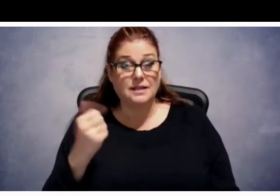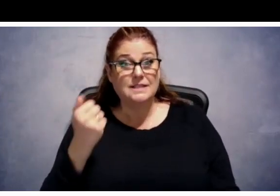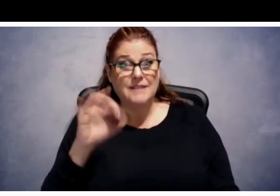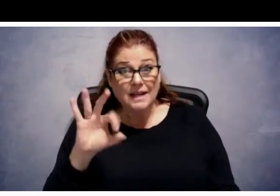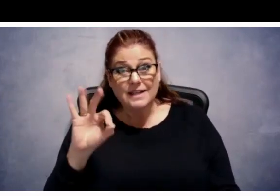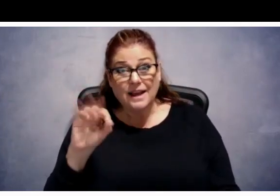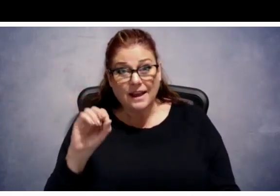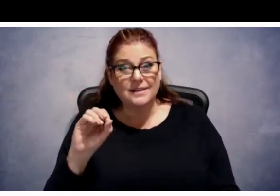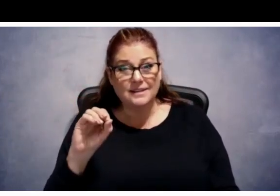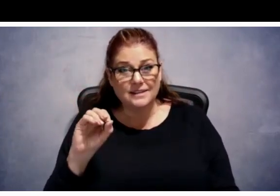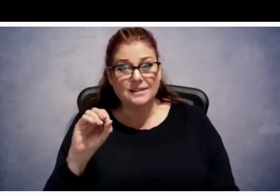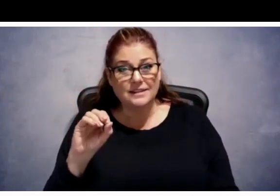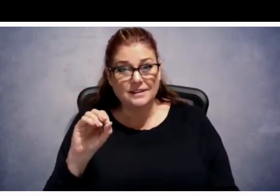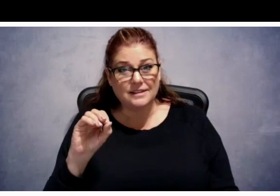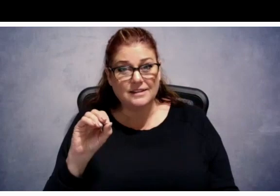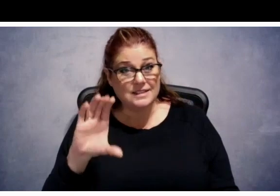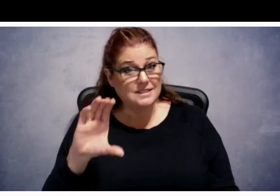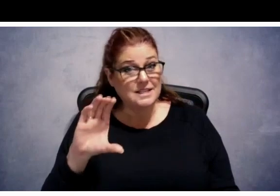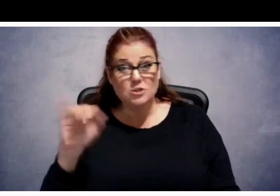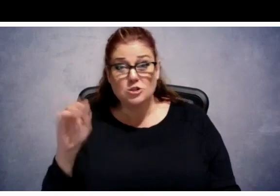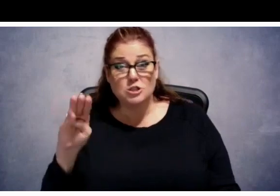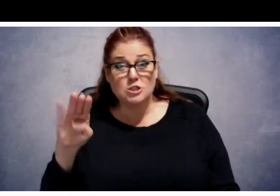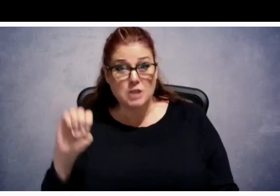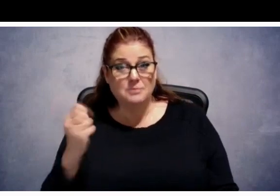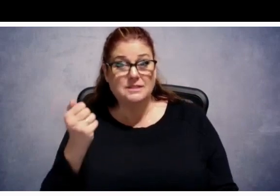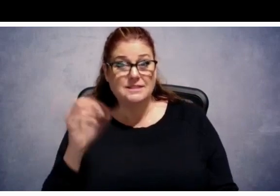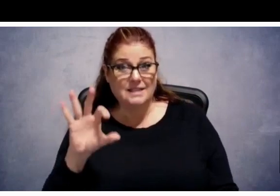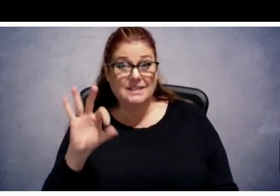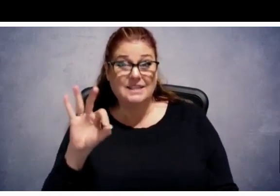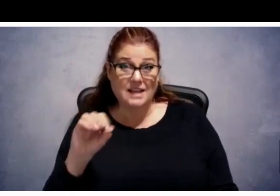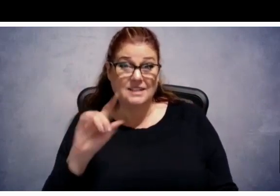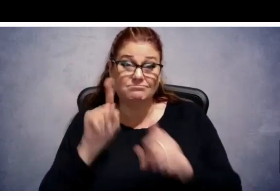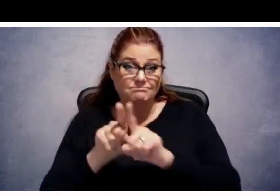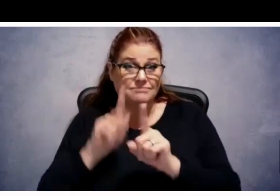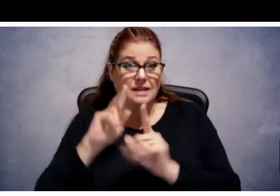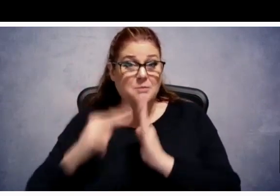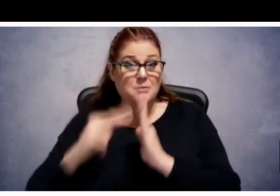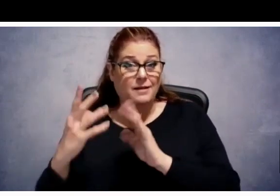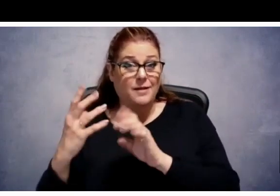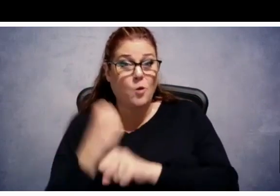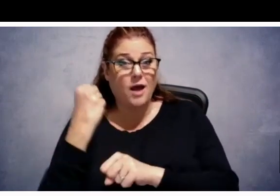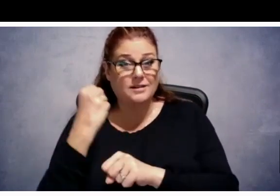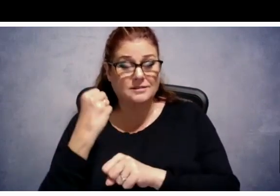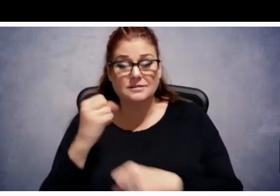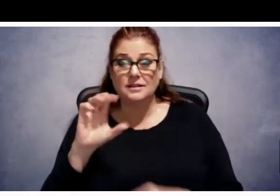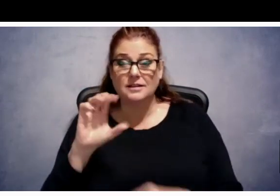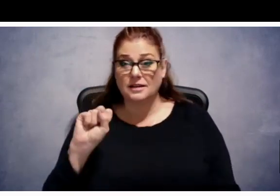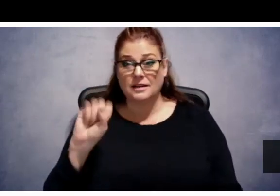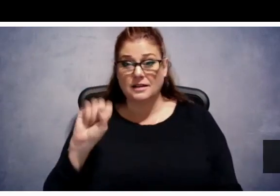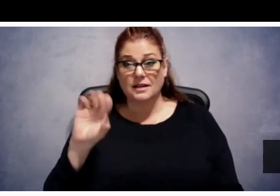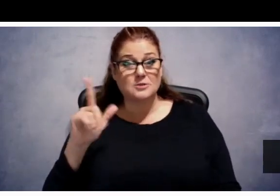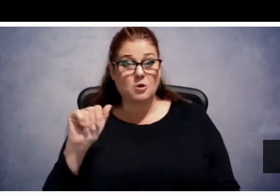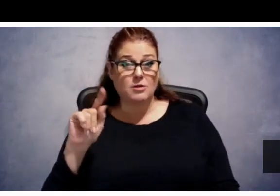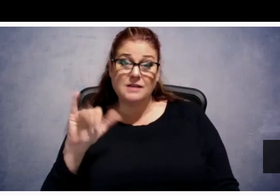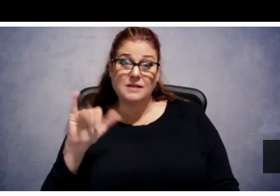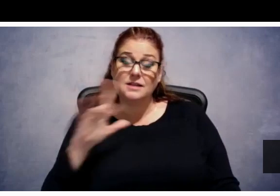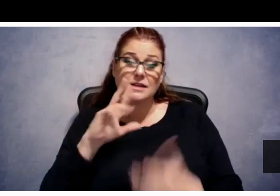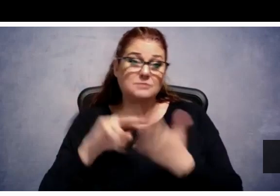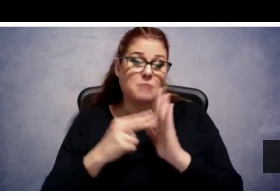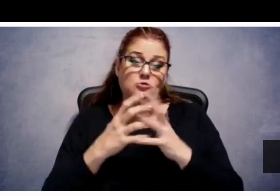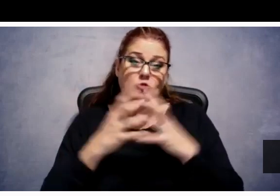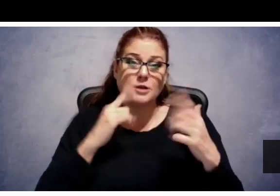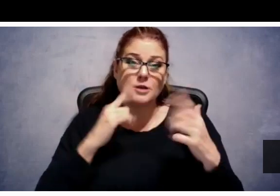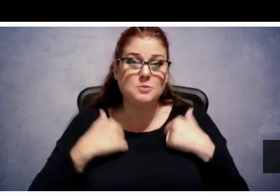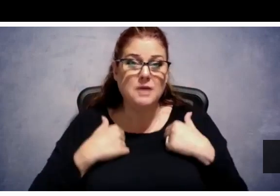1990. G. James, wow. 1990. So this is it. And so Scholastics has meant a lot to me. It's